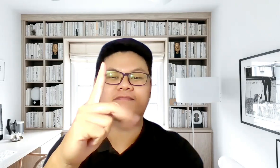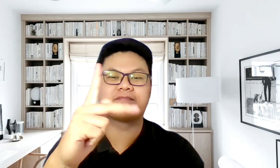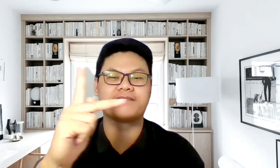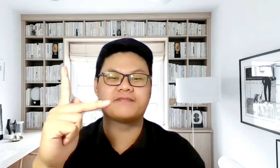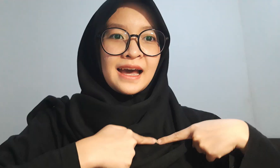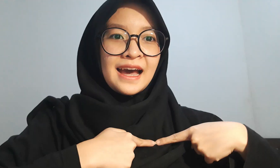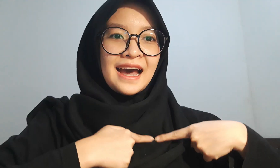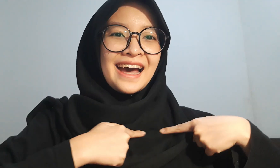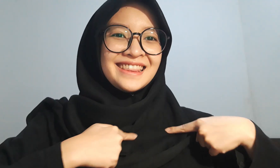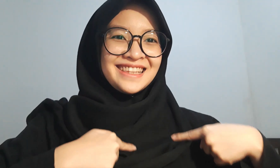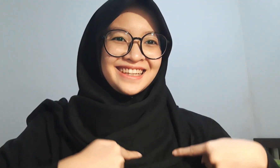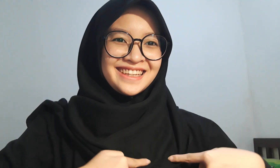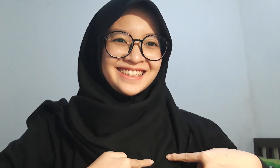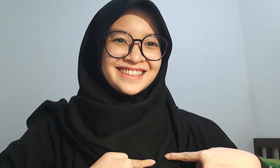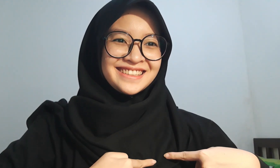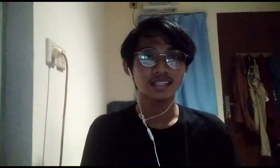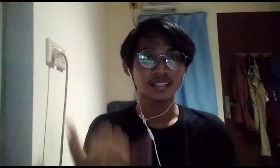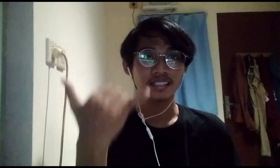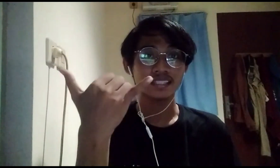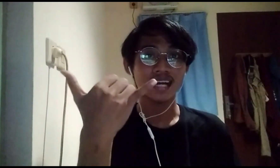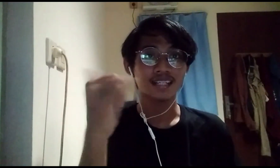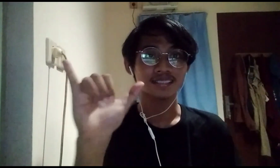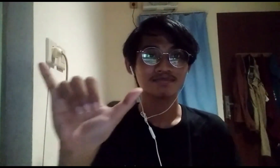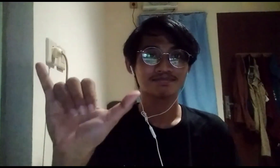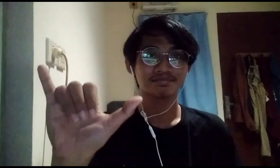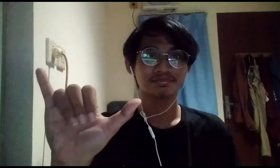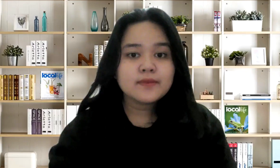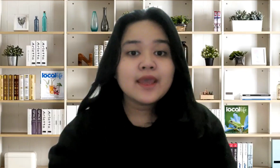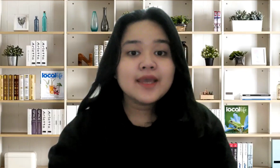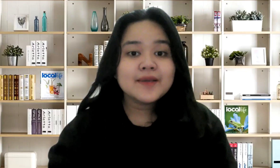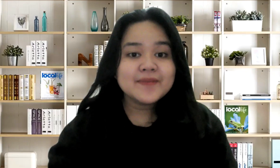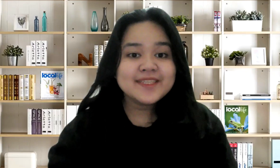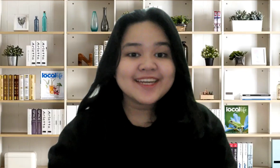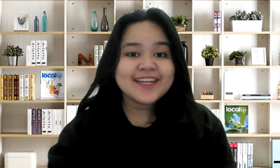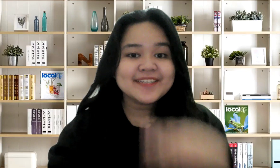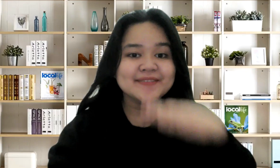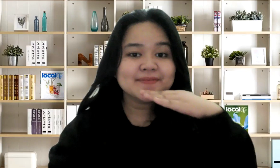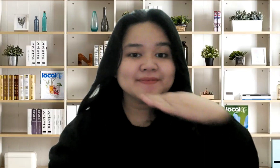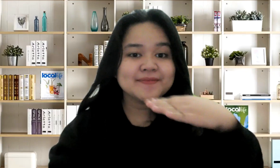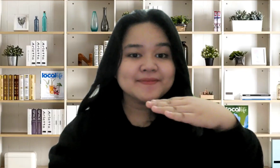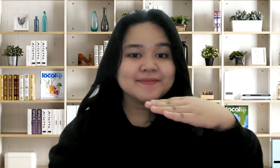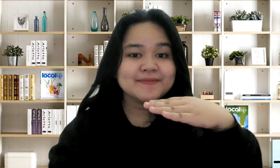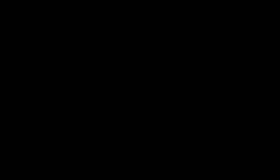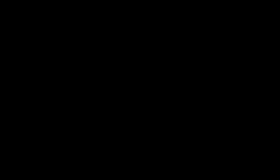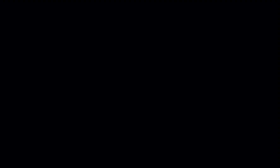Menyatukan. Hati. Yang. Bicara.